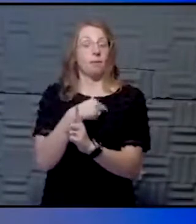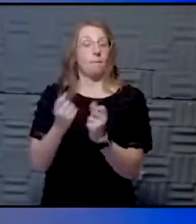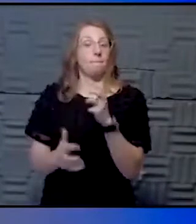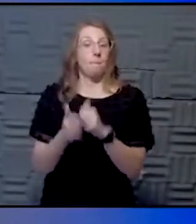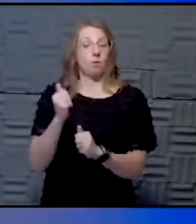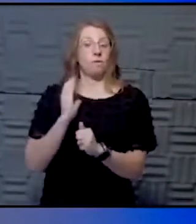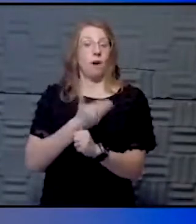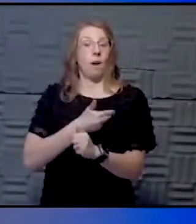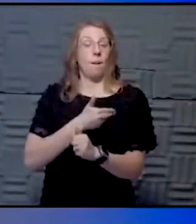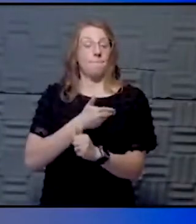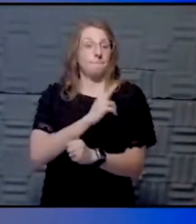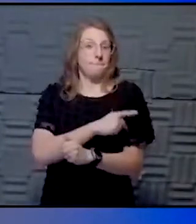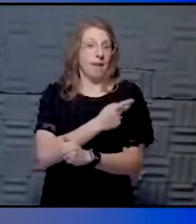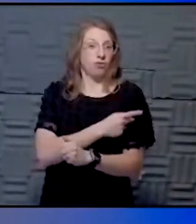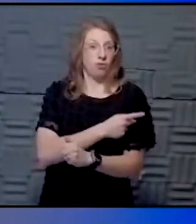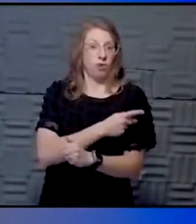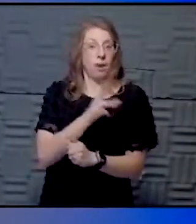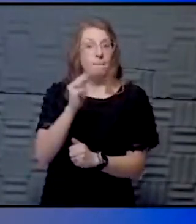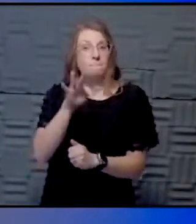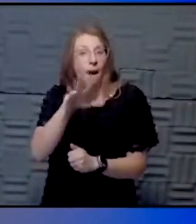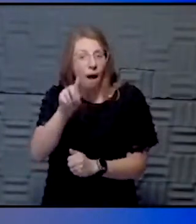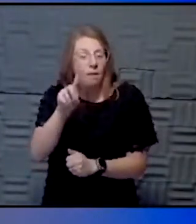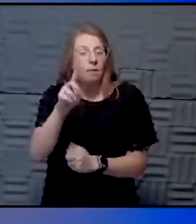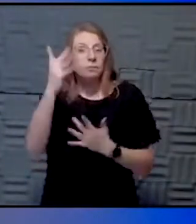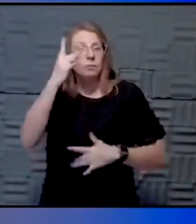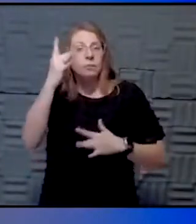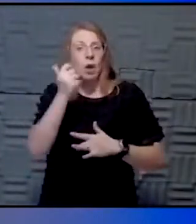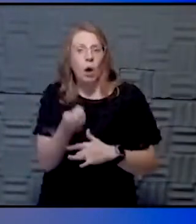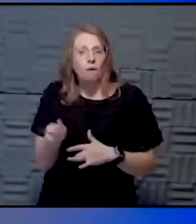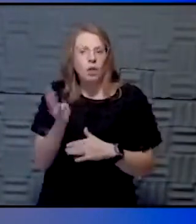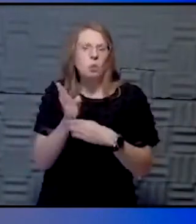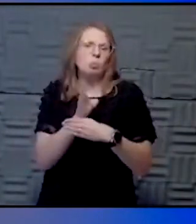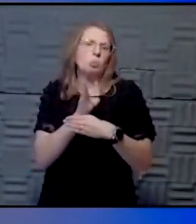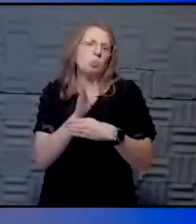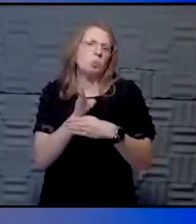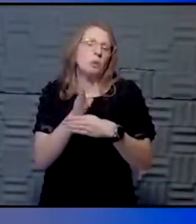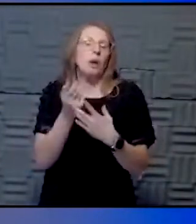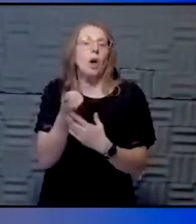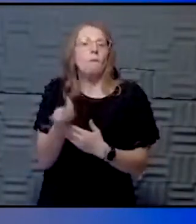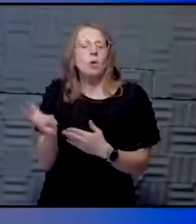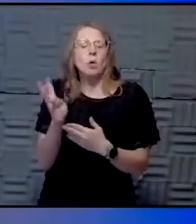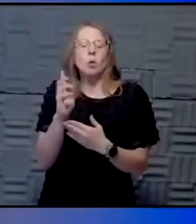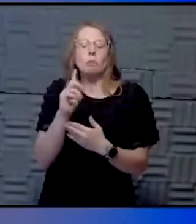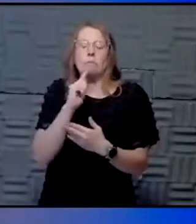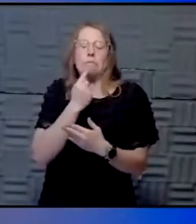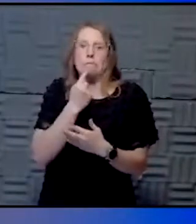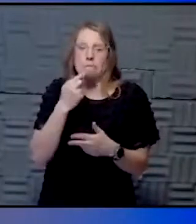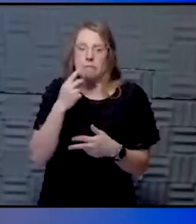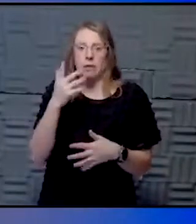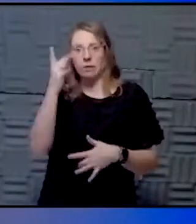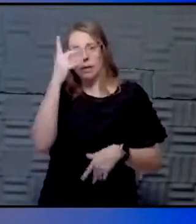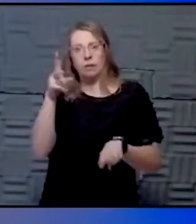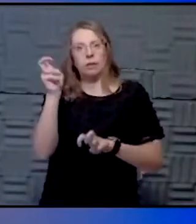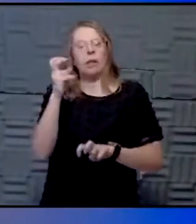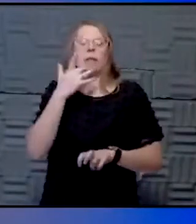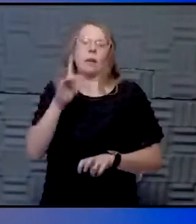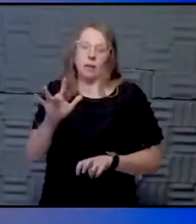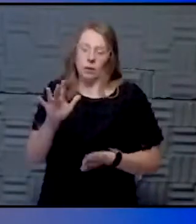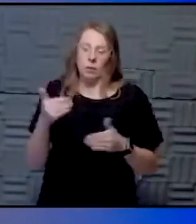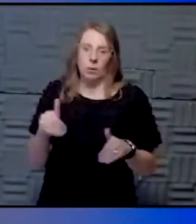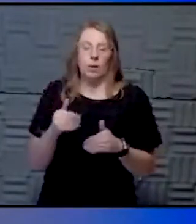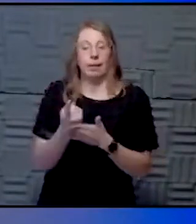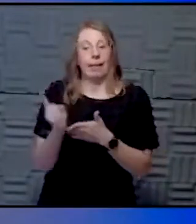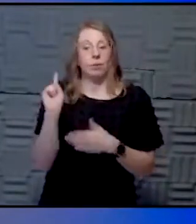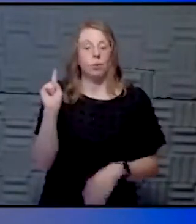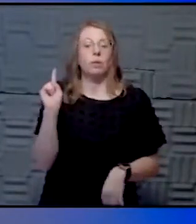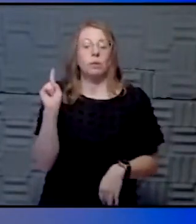majority of our patients were mild disease and a few kind of at medium level, few real sick patients, which was really lucky. Last